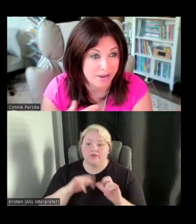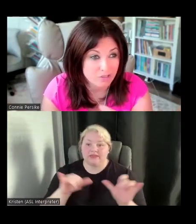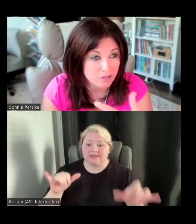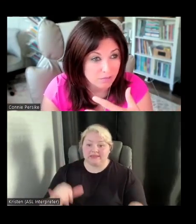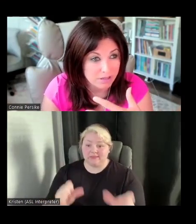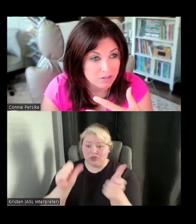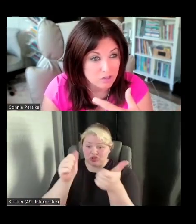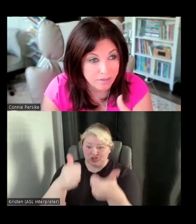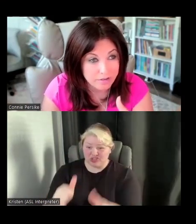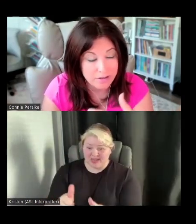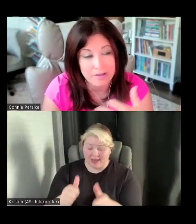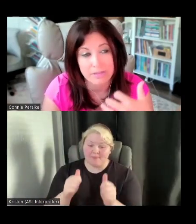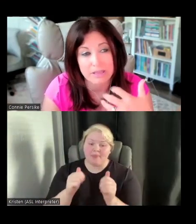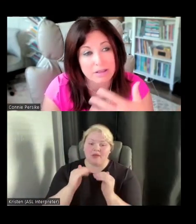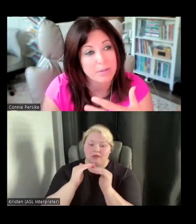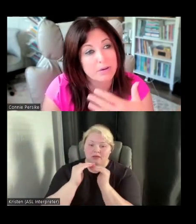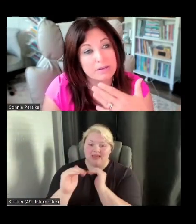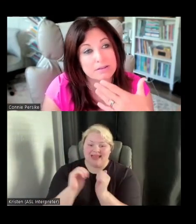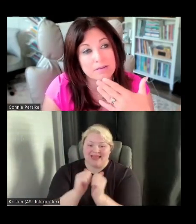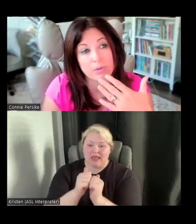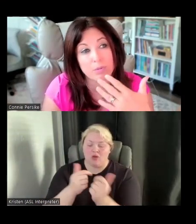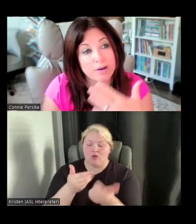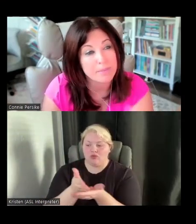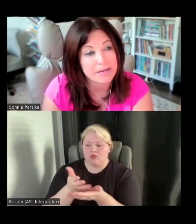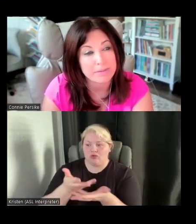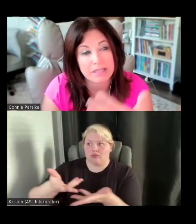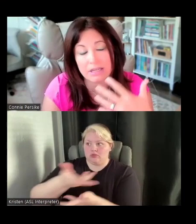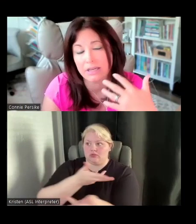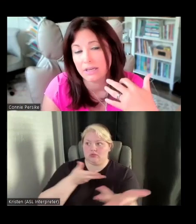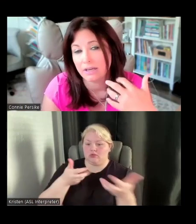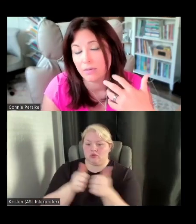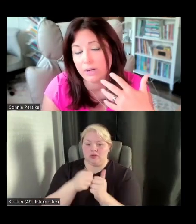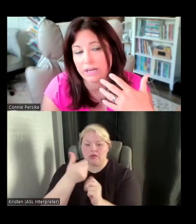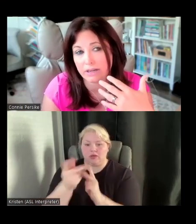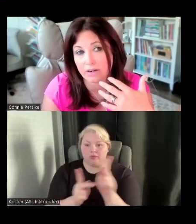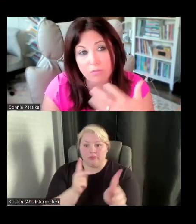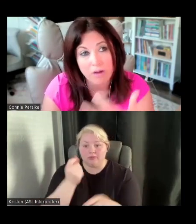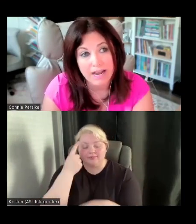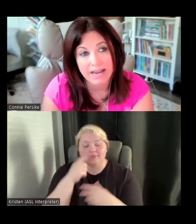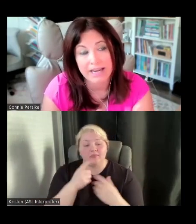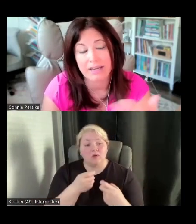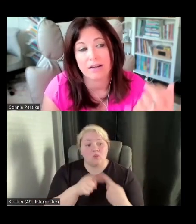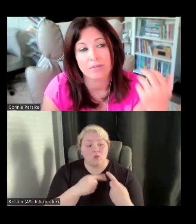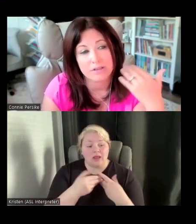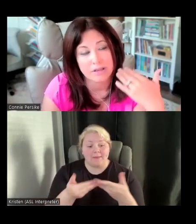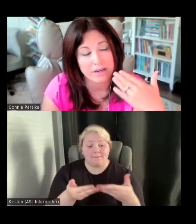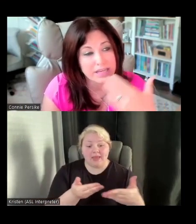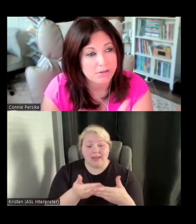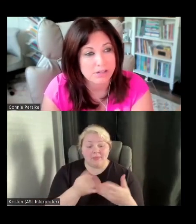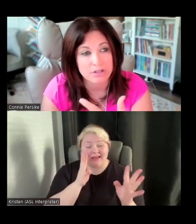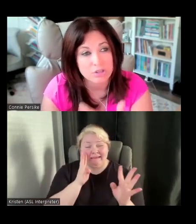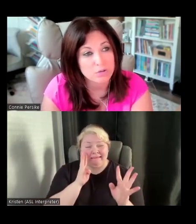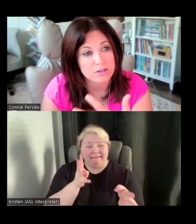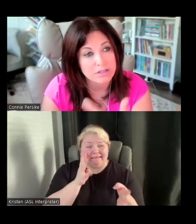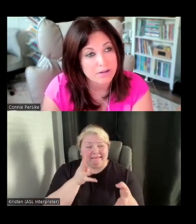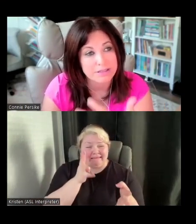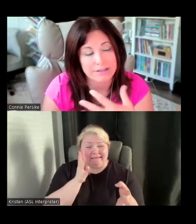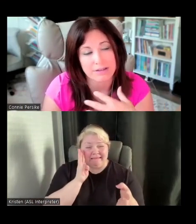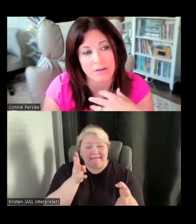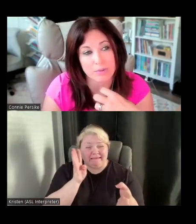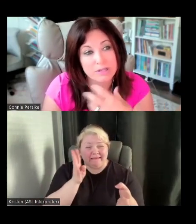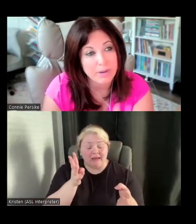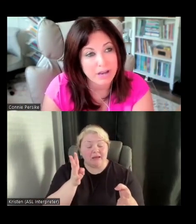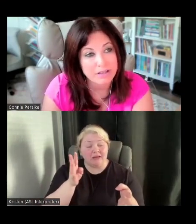our interaction with each other. I mean, think about as when we're a baby, we cry. A caring, attuned